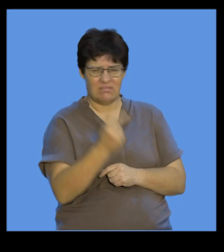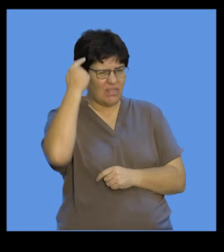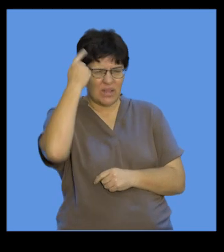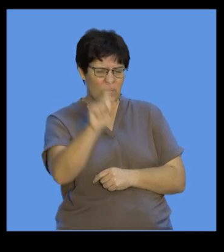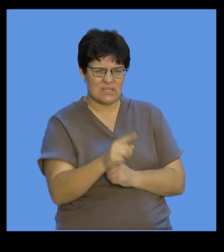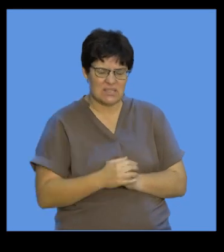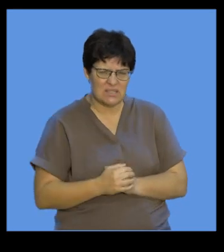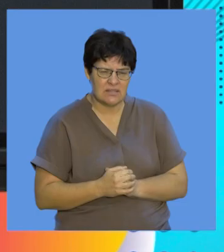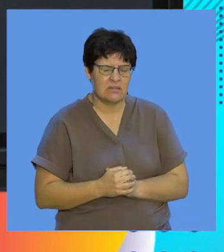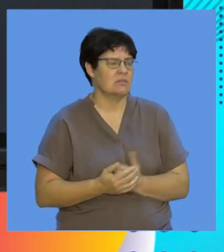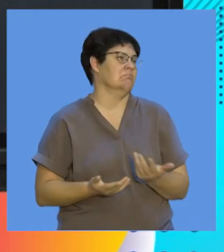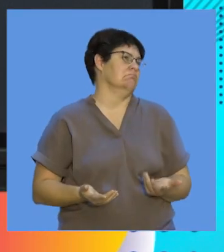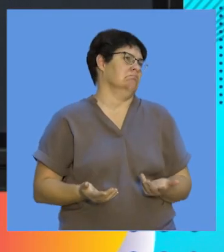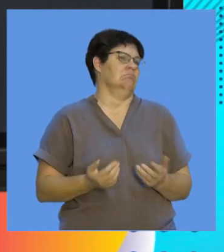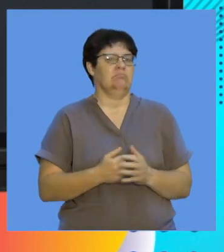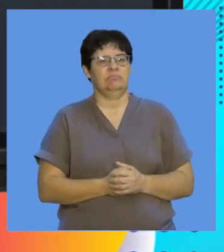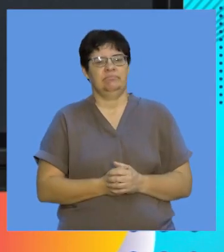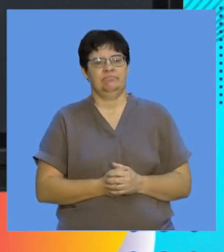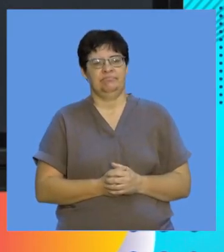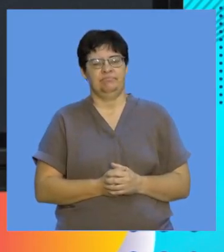what do you think of? So if we say